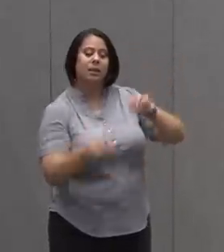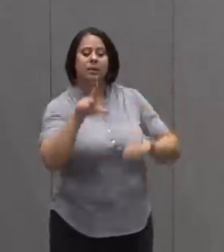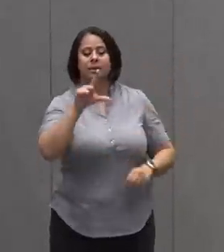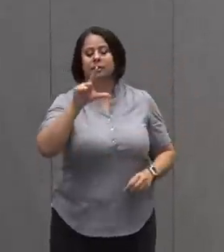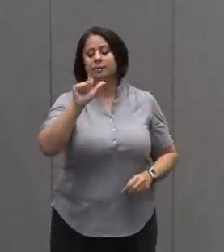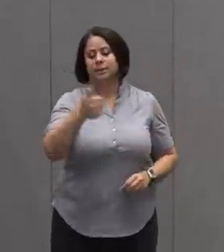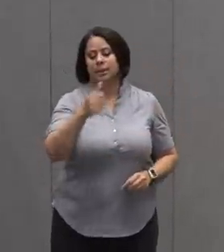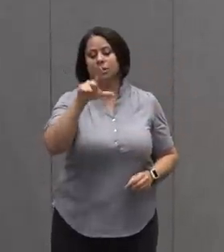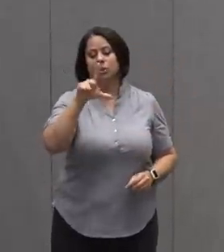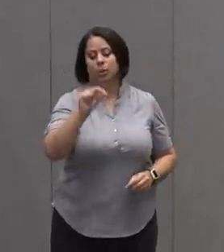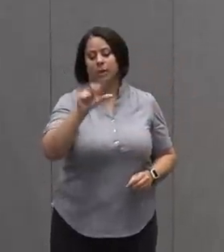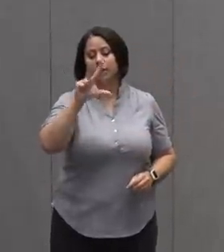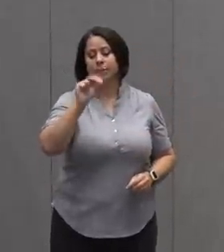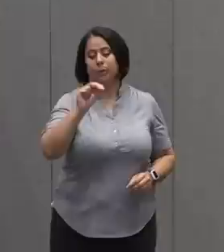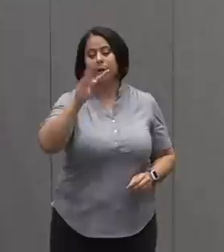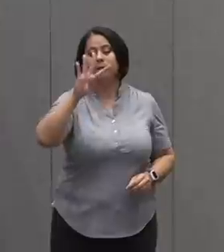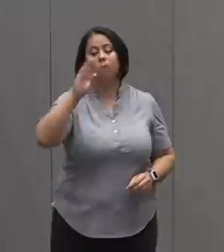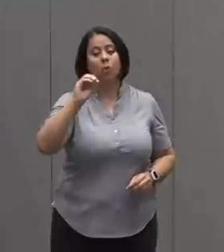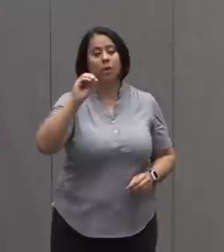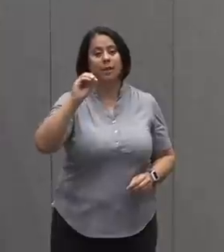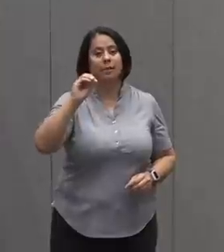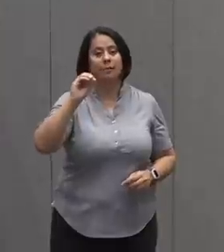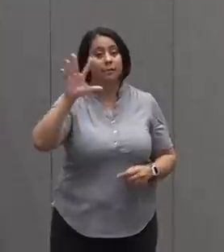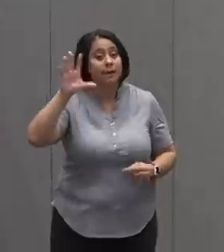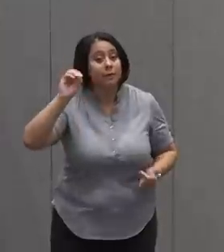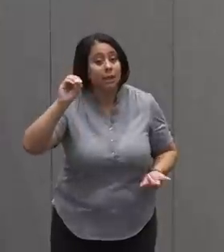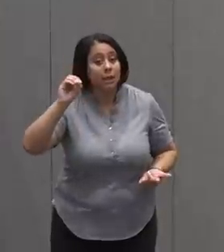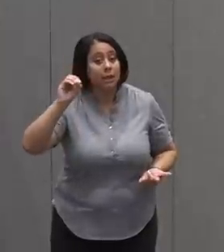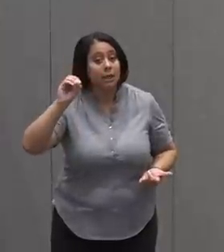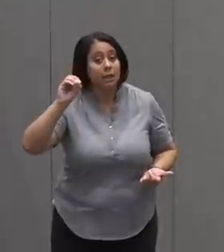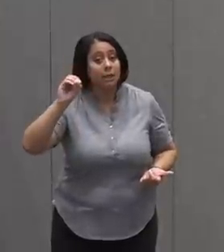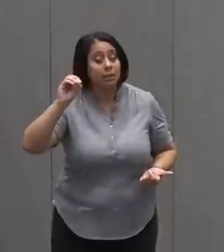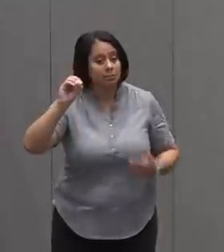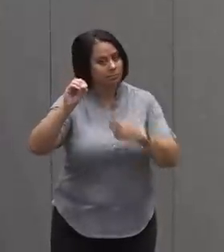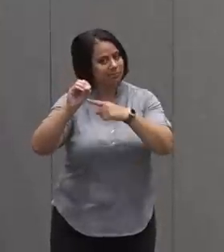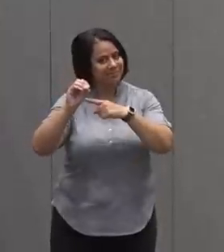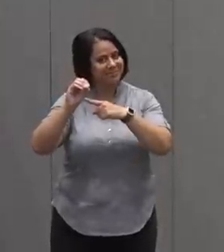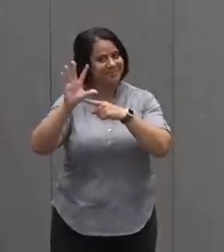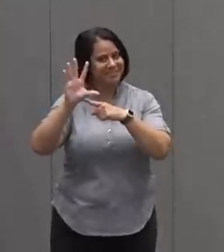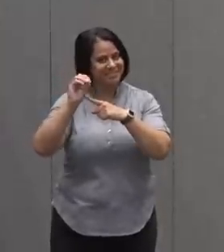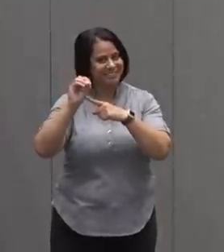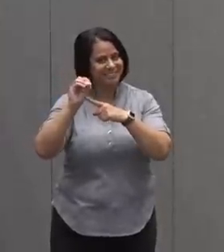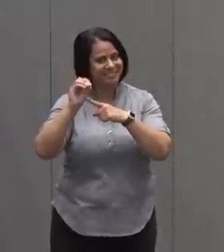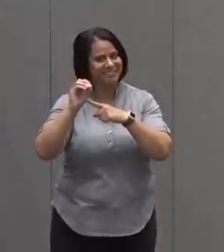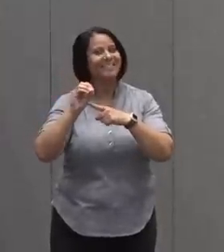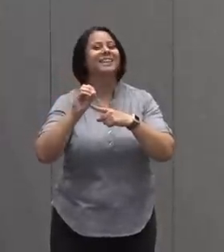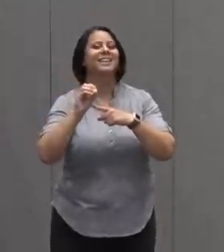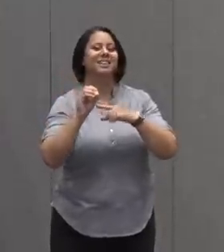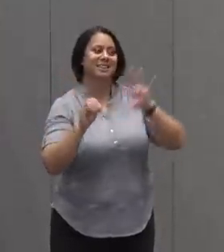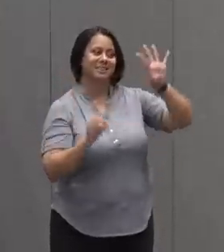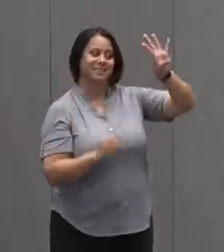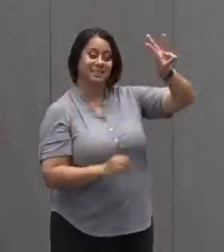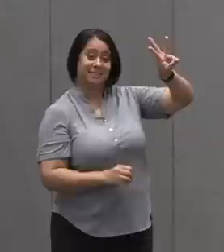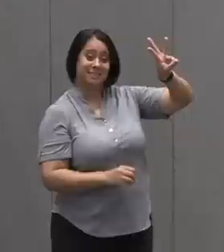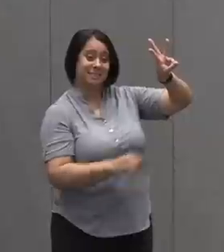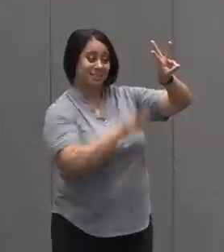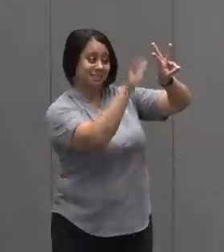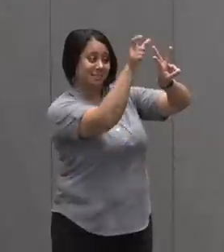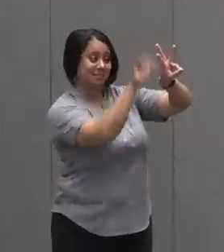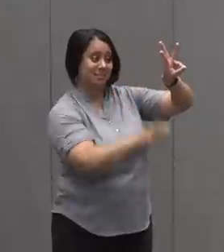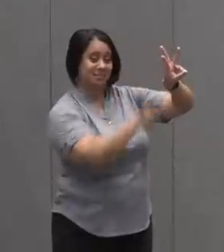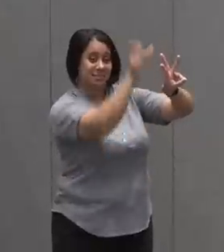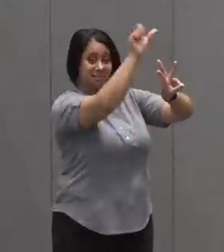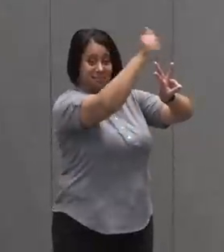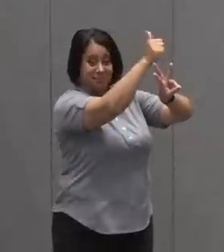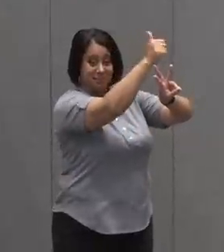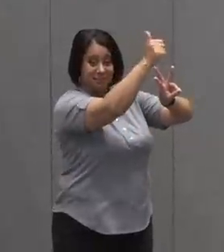20, 30, 40, 50, ooh, you would be right. We would need to change that digit that's in the tens place to